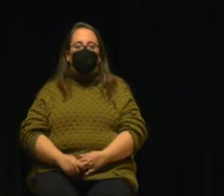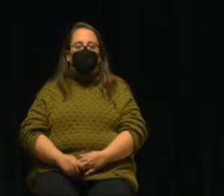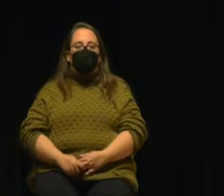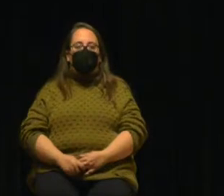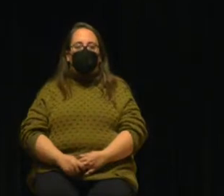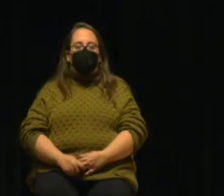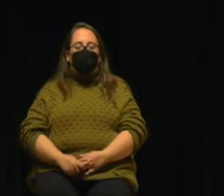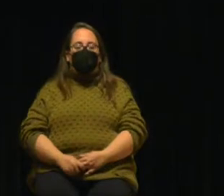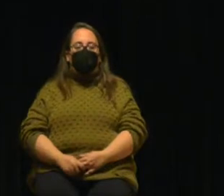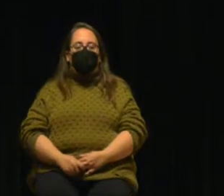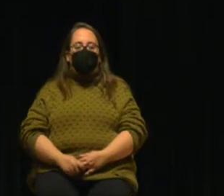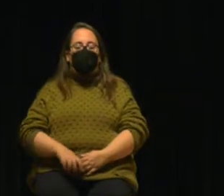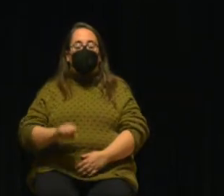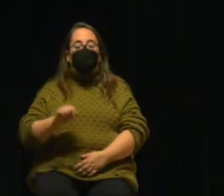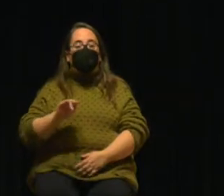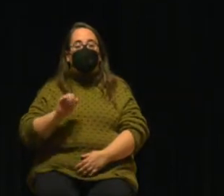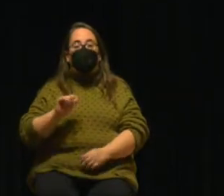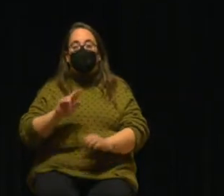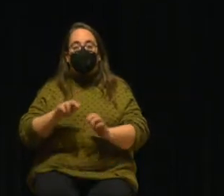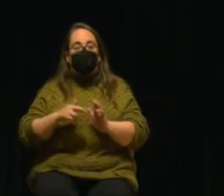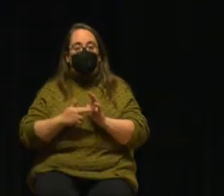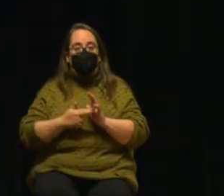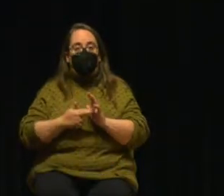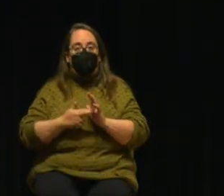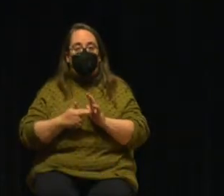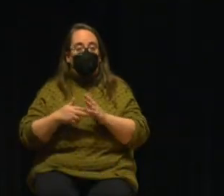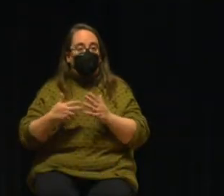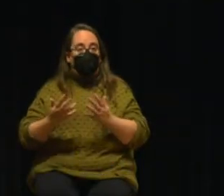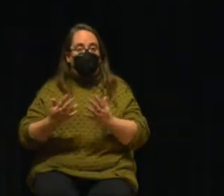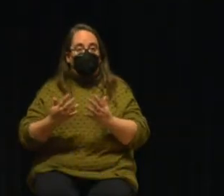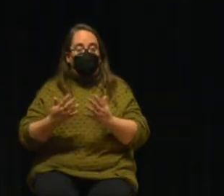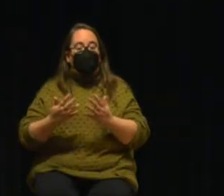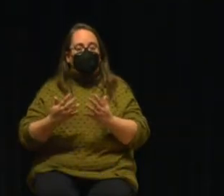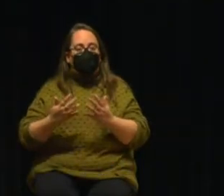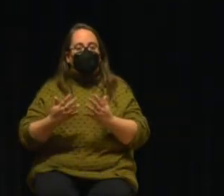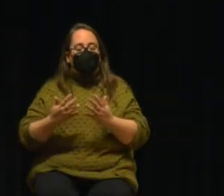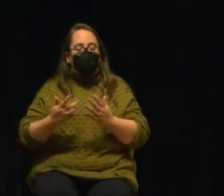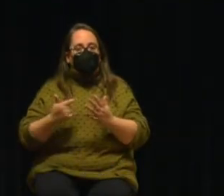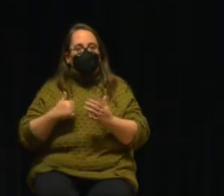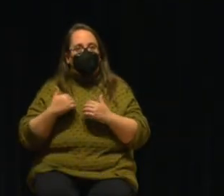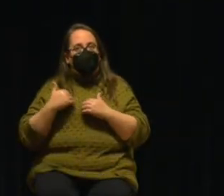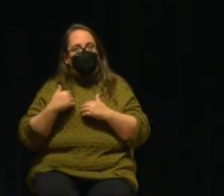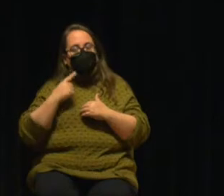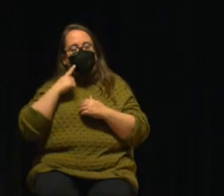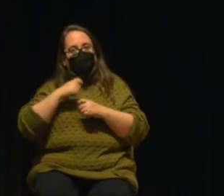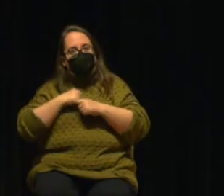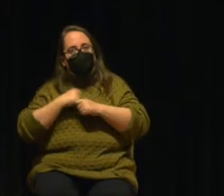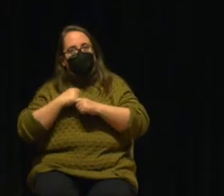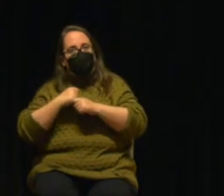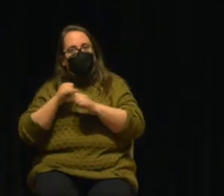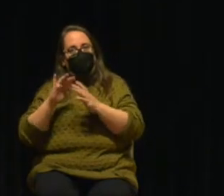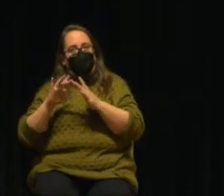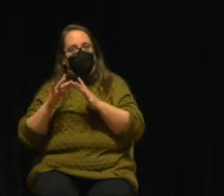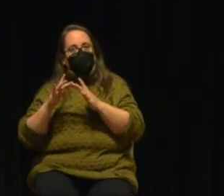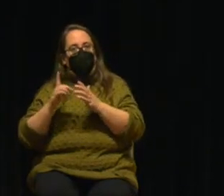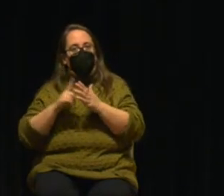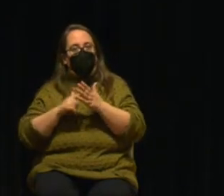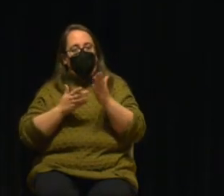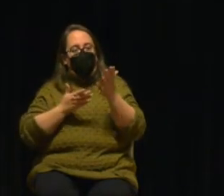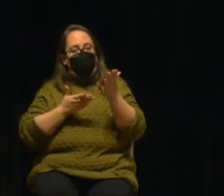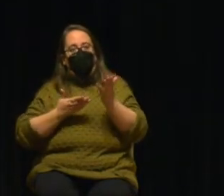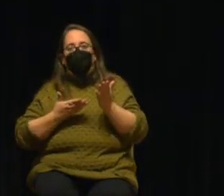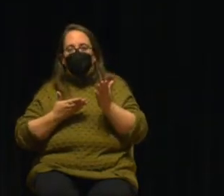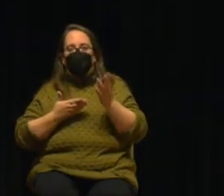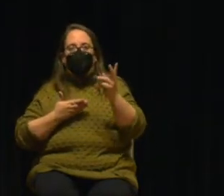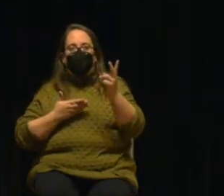Still's place in this network, a network that he had a great responsibility for creating, was what brought him, what